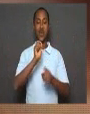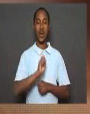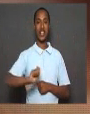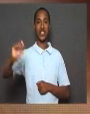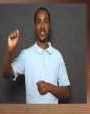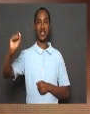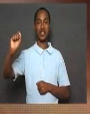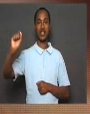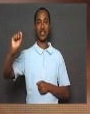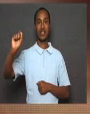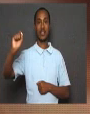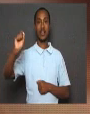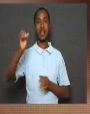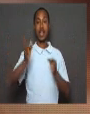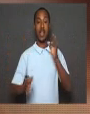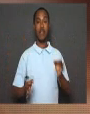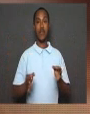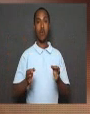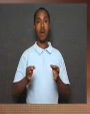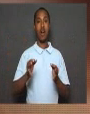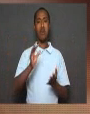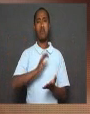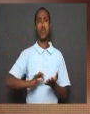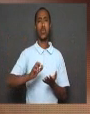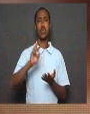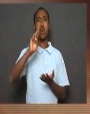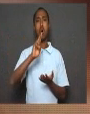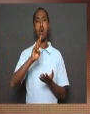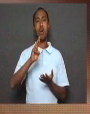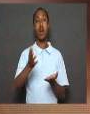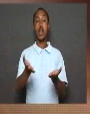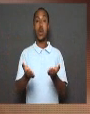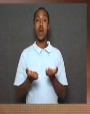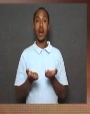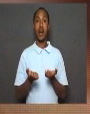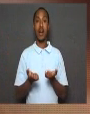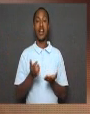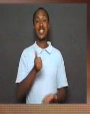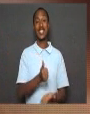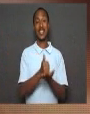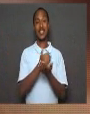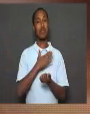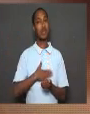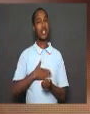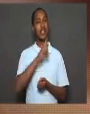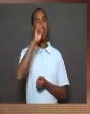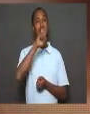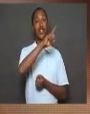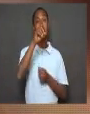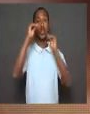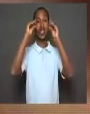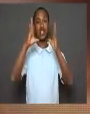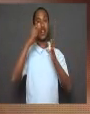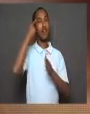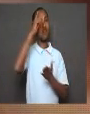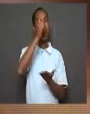corrections. If you are confused or you require assistance, please ask your teacher for